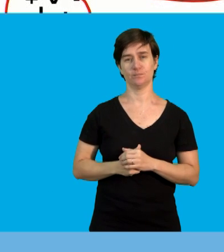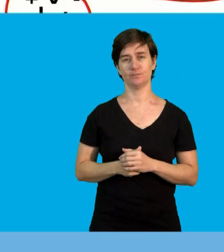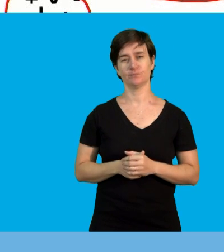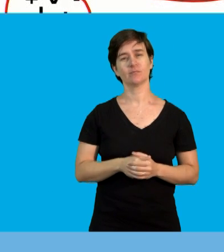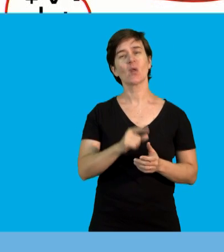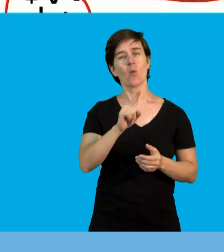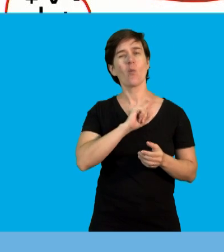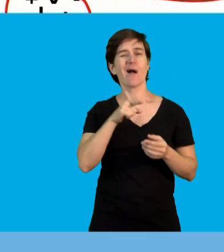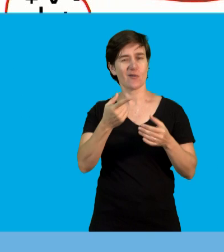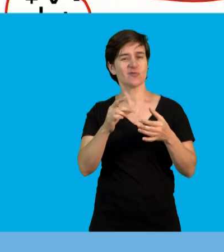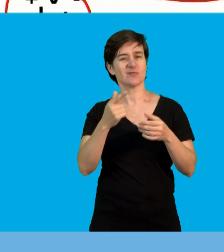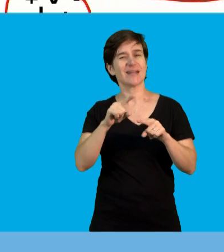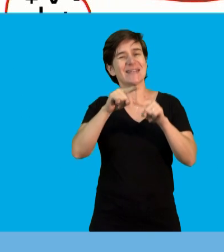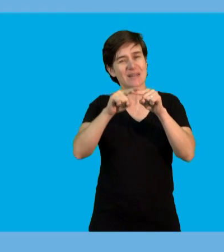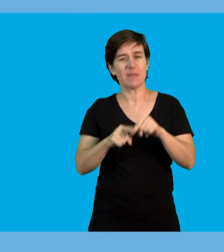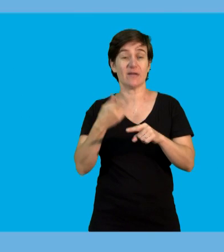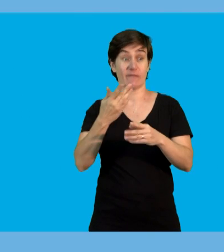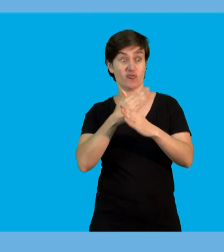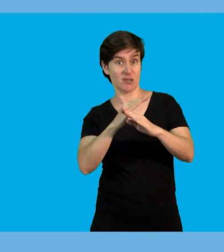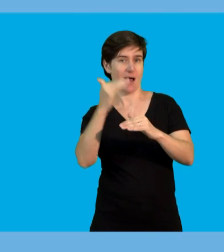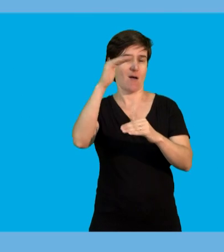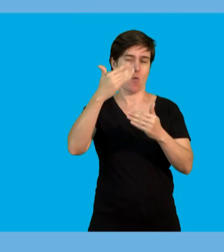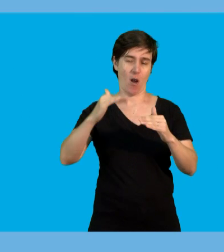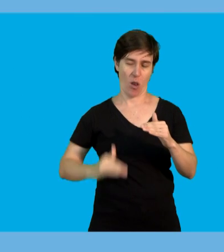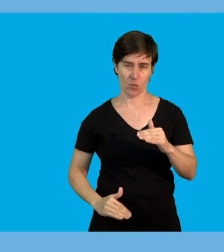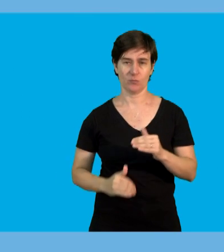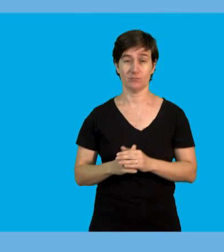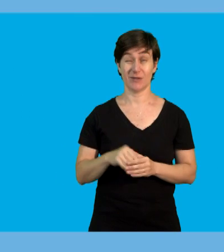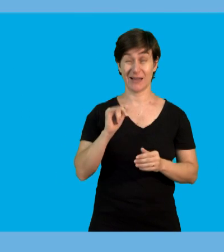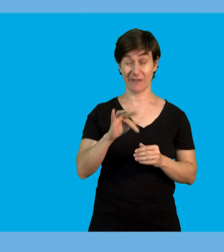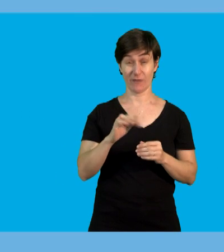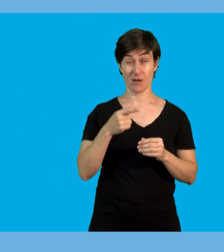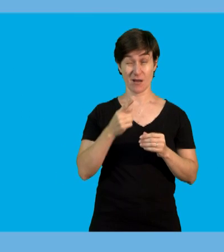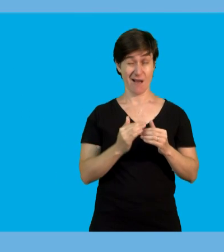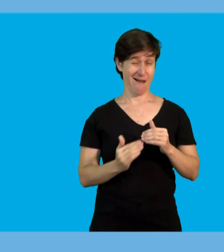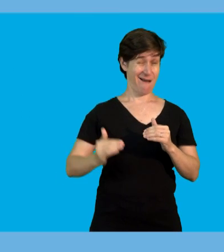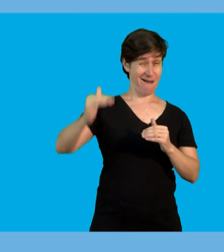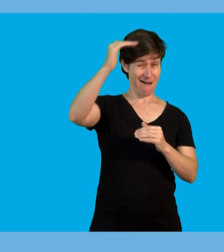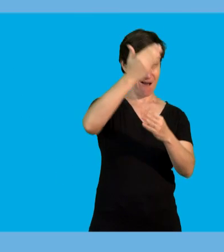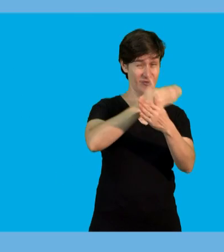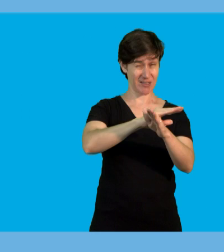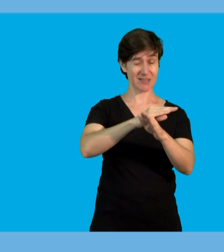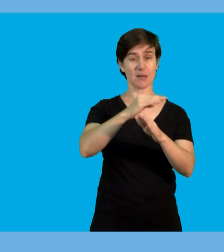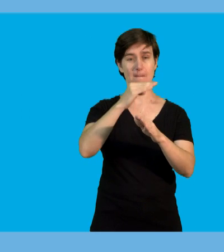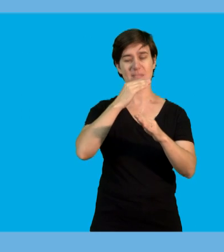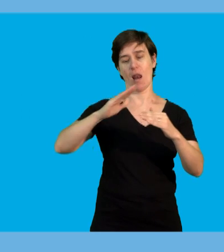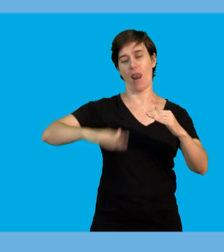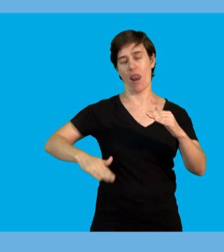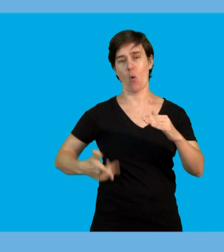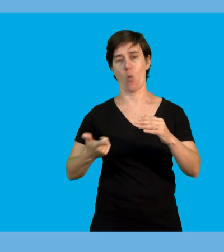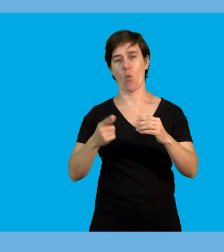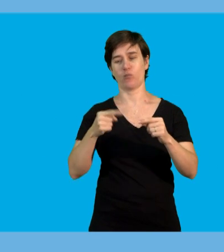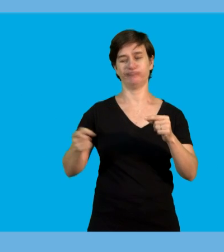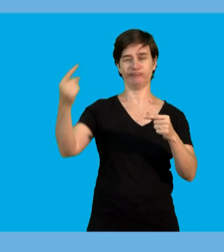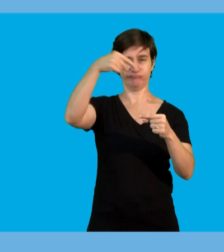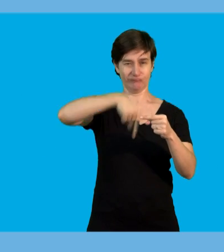be high, because of the relationship that these two variables have. When the current increases, resistance must decrease. But if the